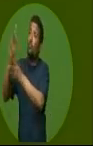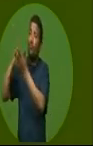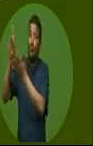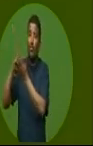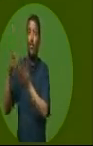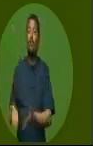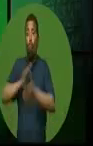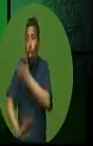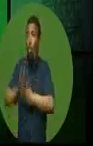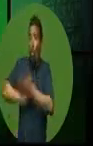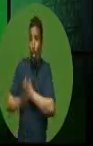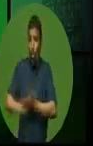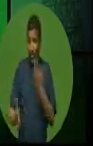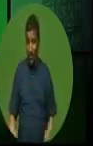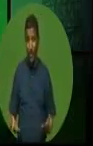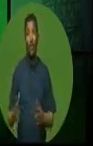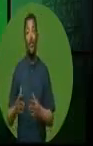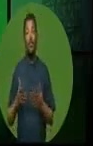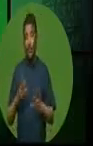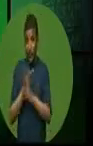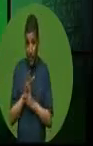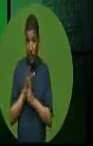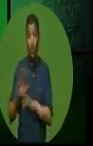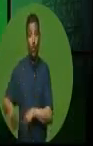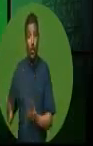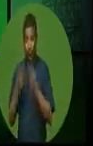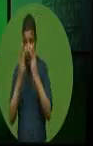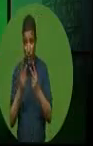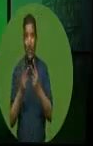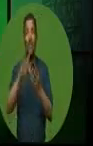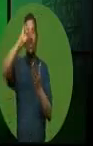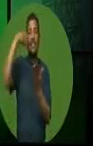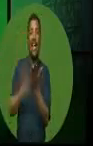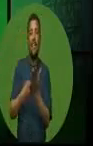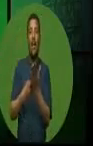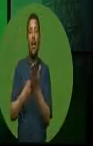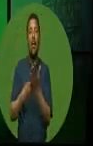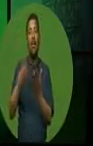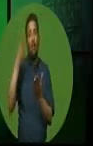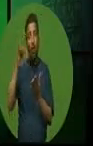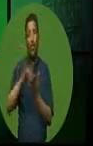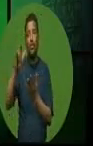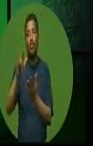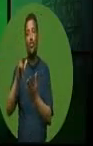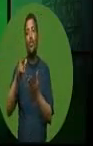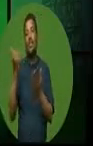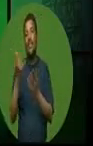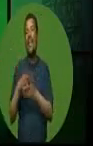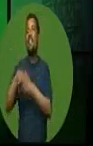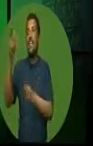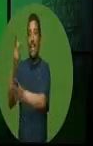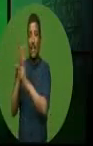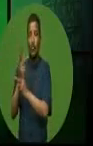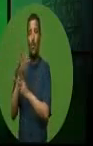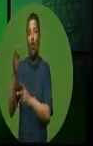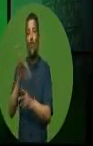on the debt. Students, let's now see the data of foreign stock of external debt of